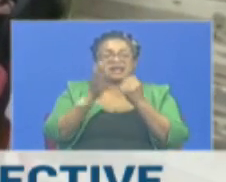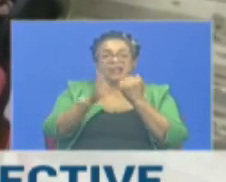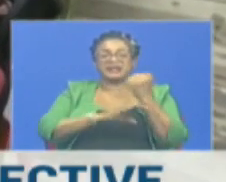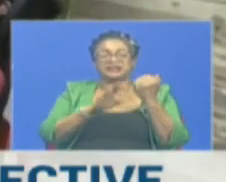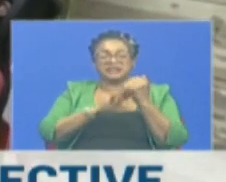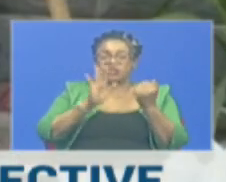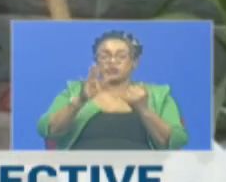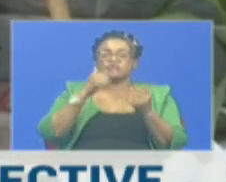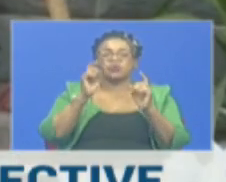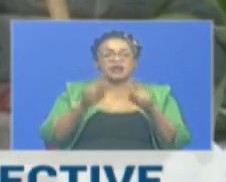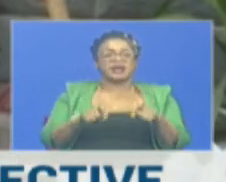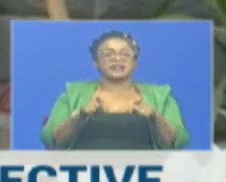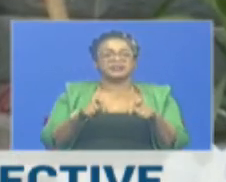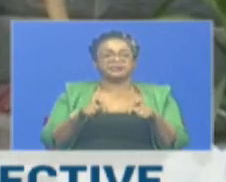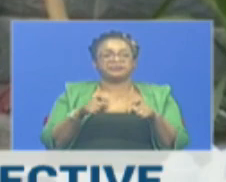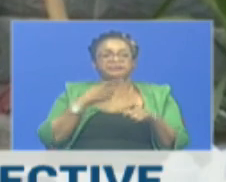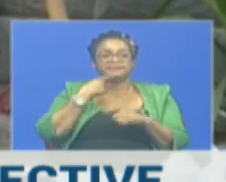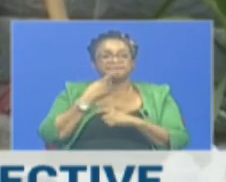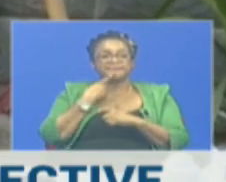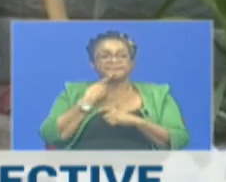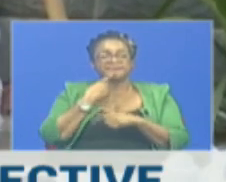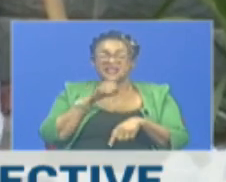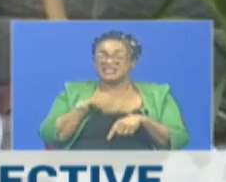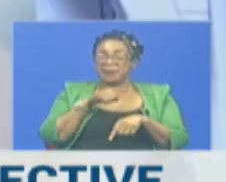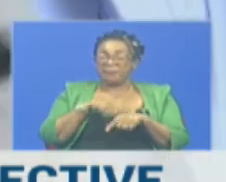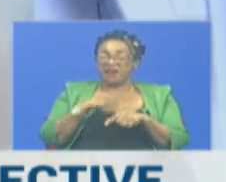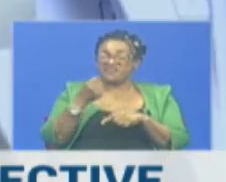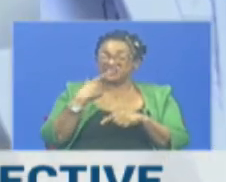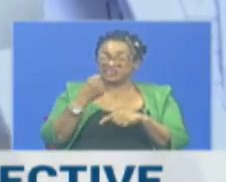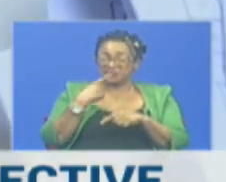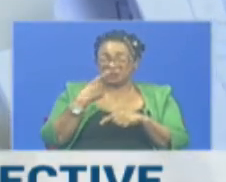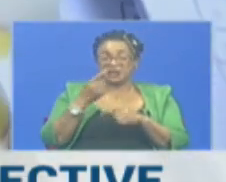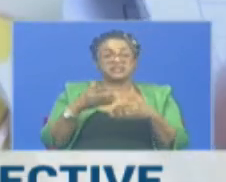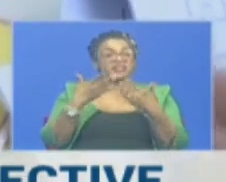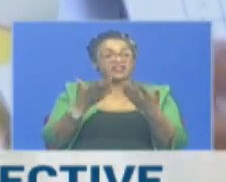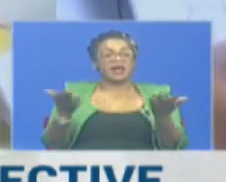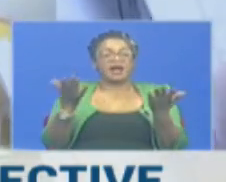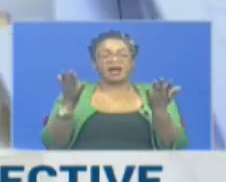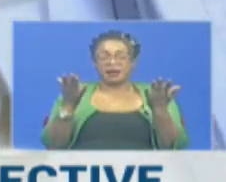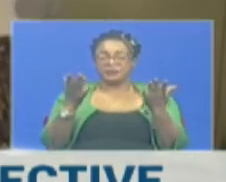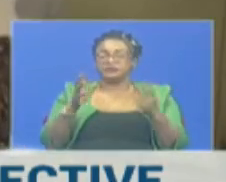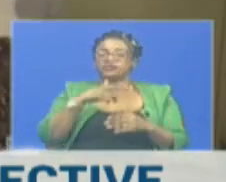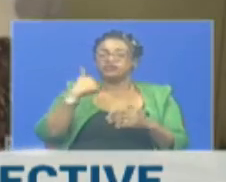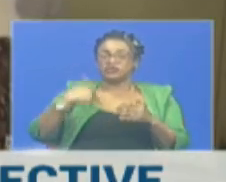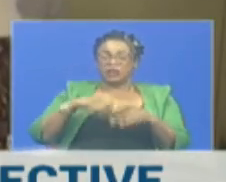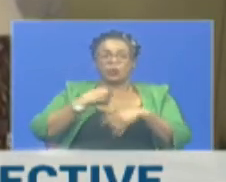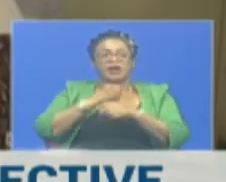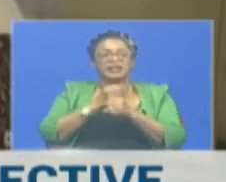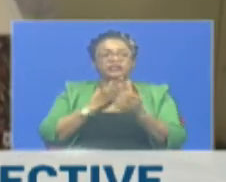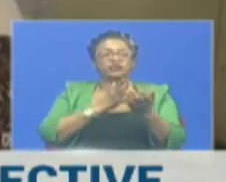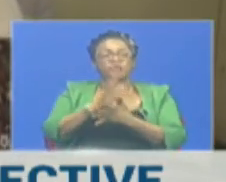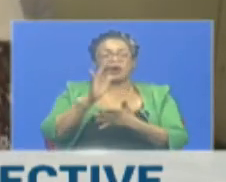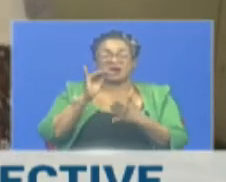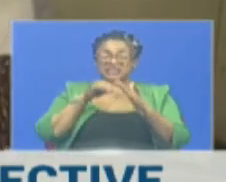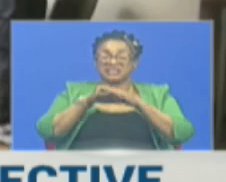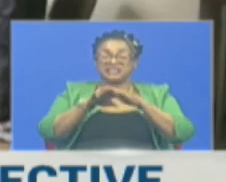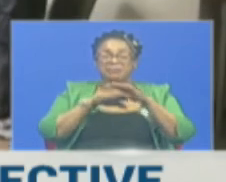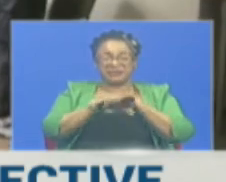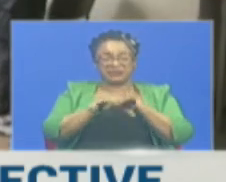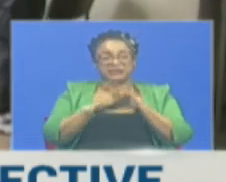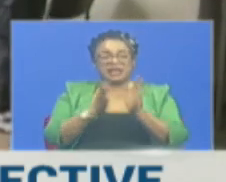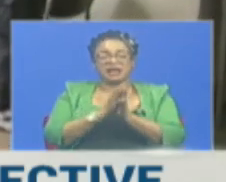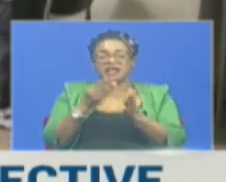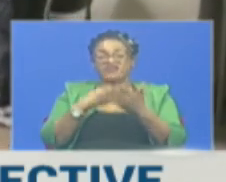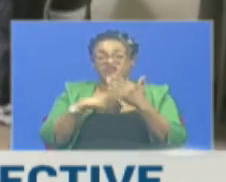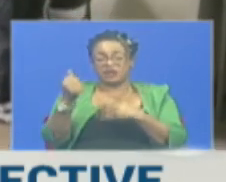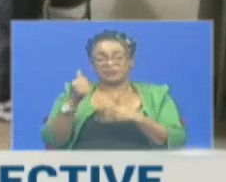need. He added that when a vaccine is developed and available for use, China will ensure vaccine accessibility and affordability